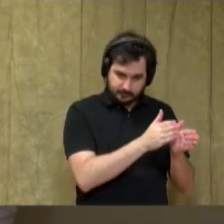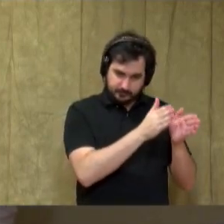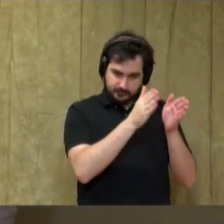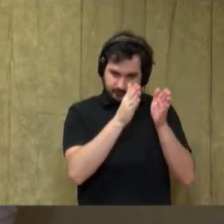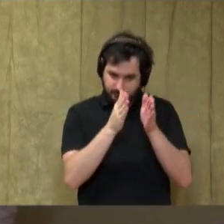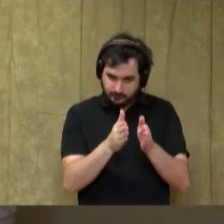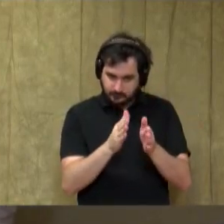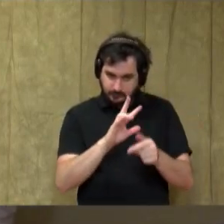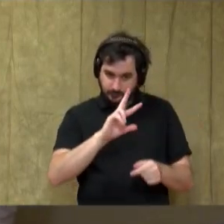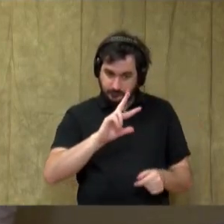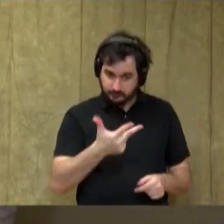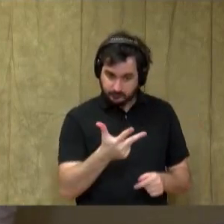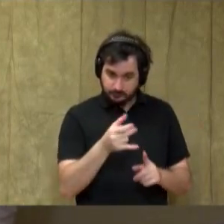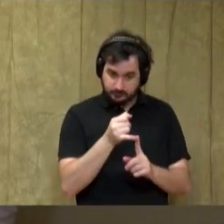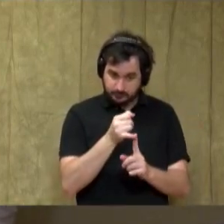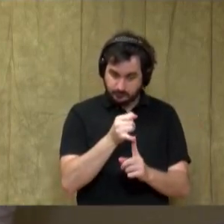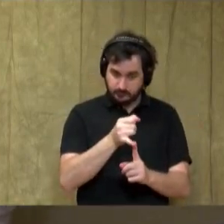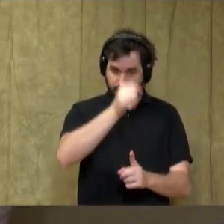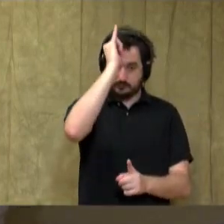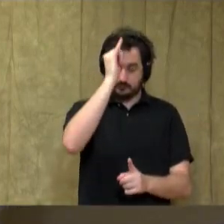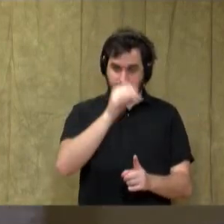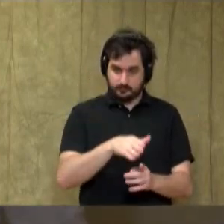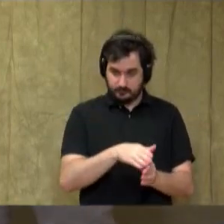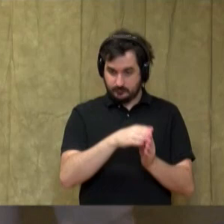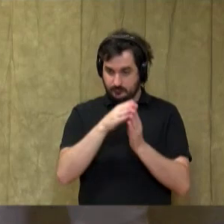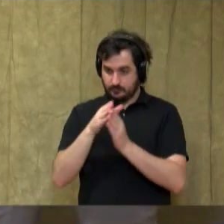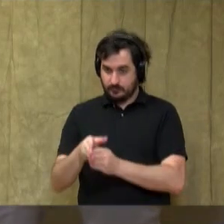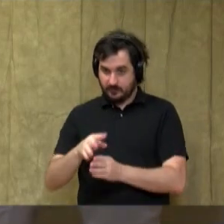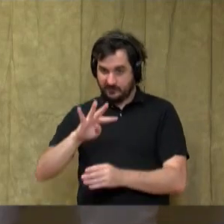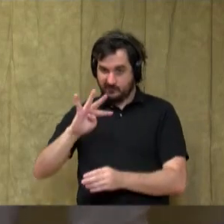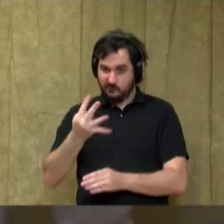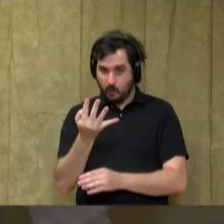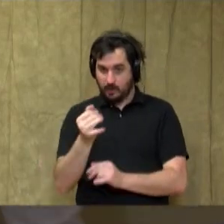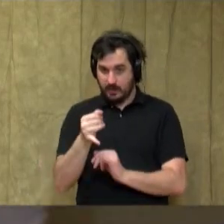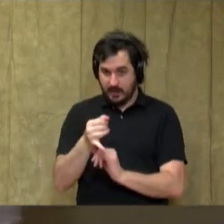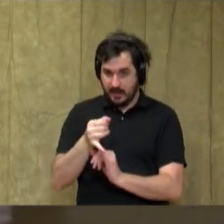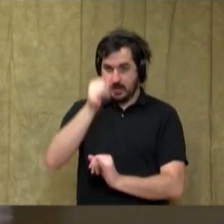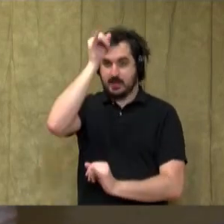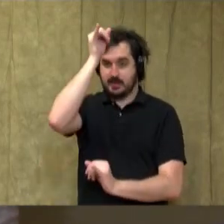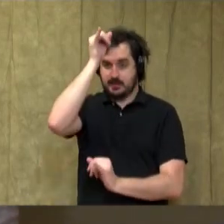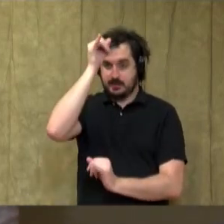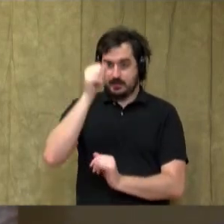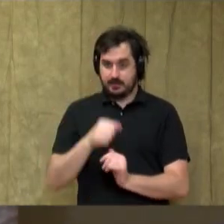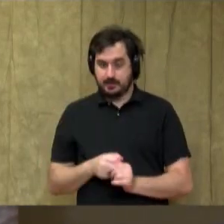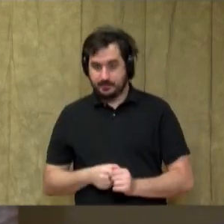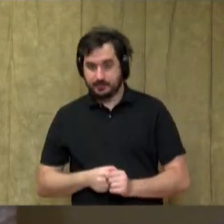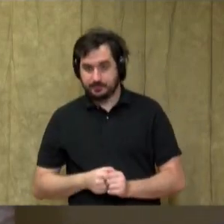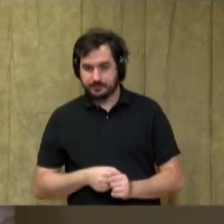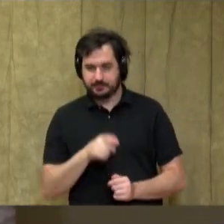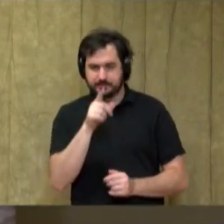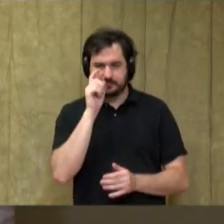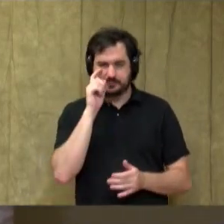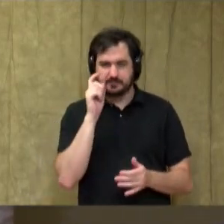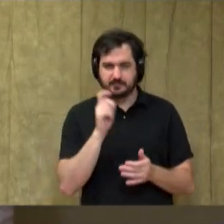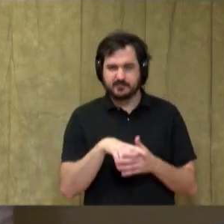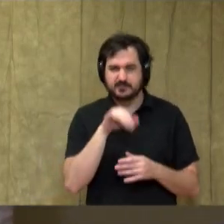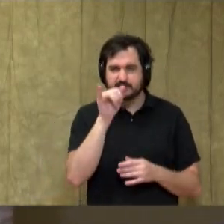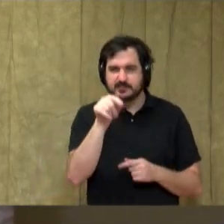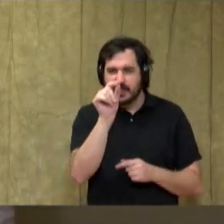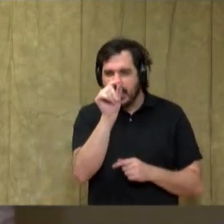have my third and then my fourth. Now, do you notice that little arrow right